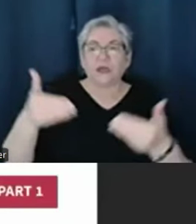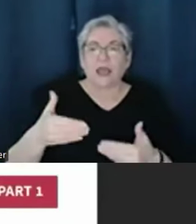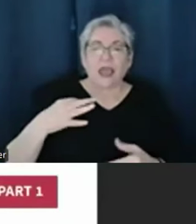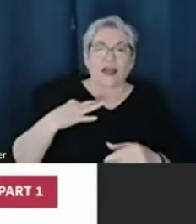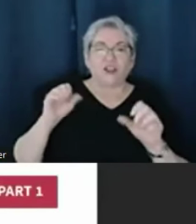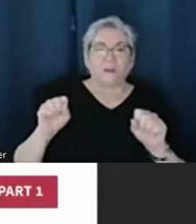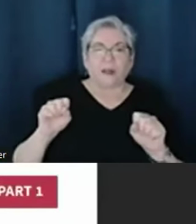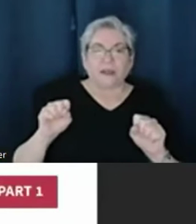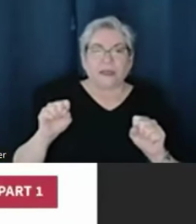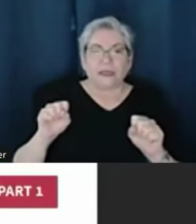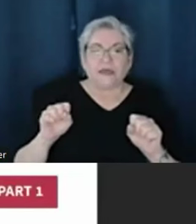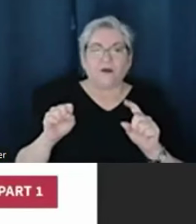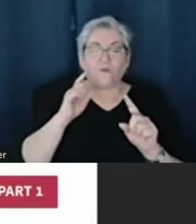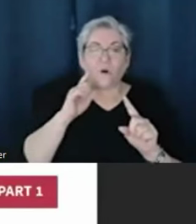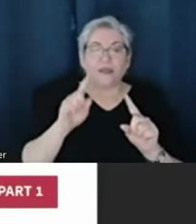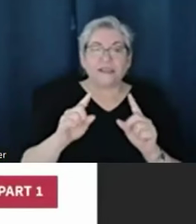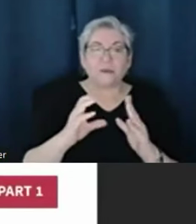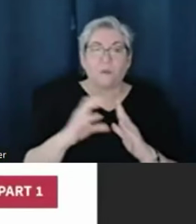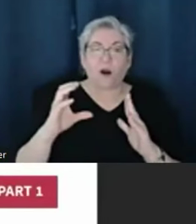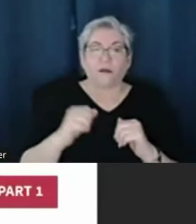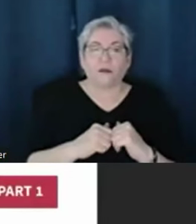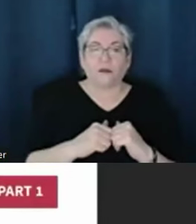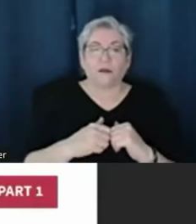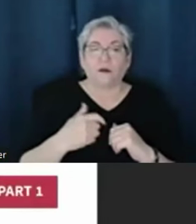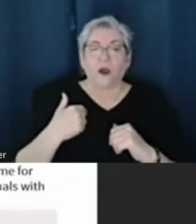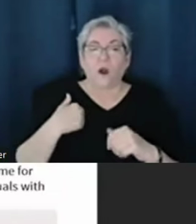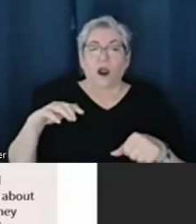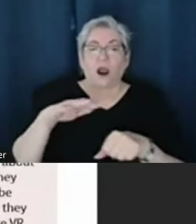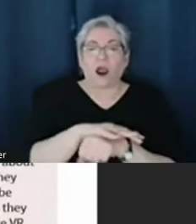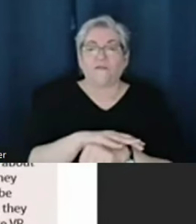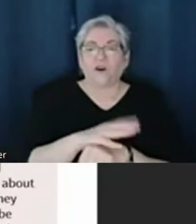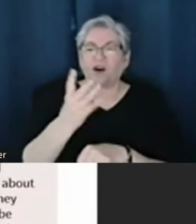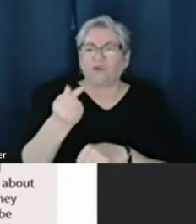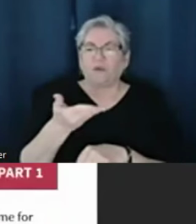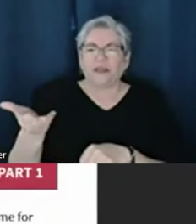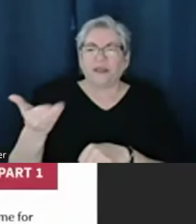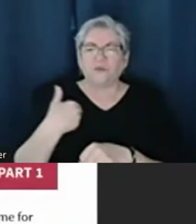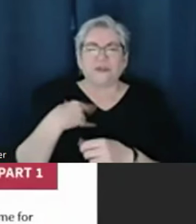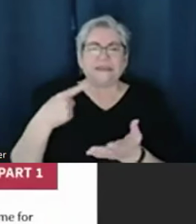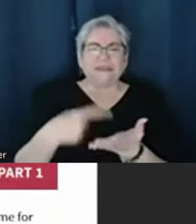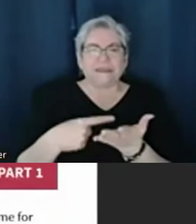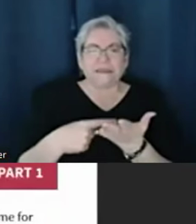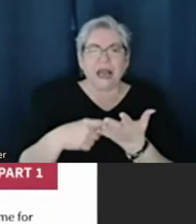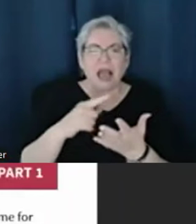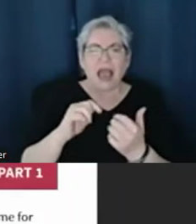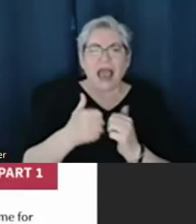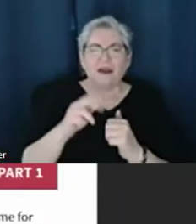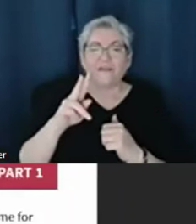In this section, we cover a few things. We talk a little bit about how VR agencies